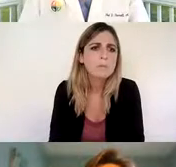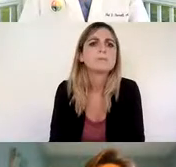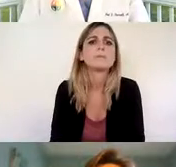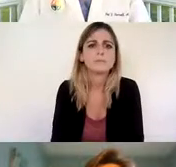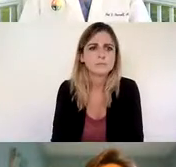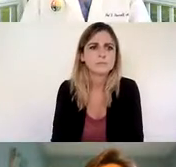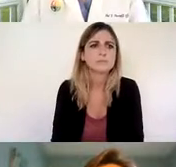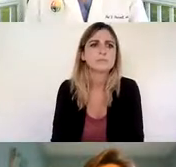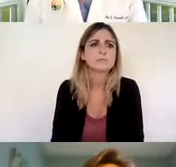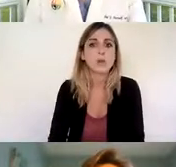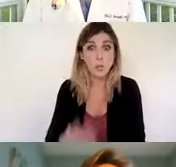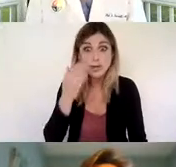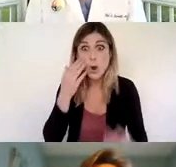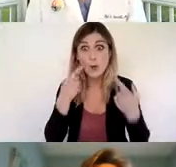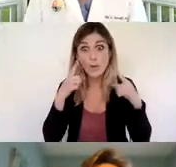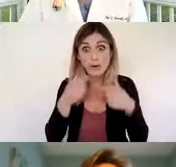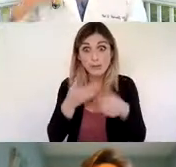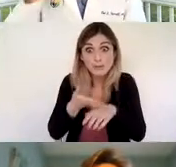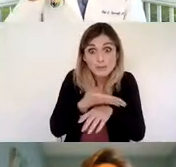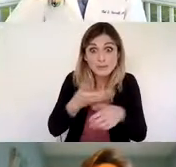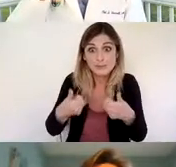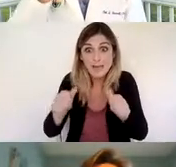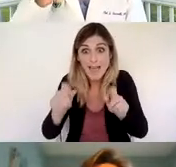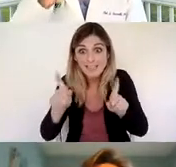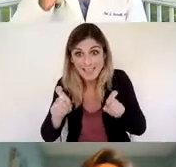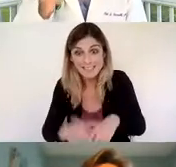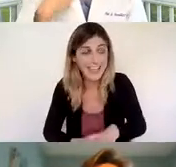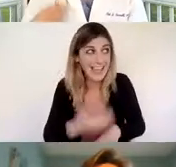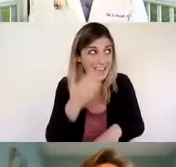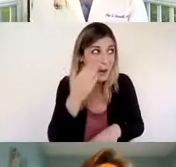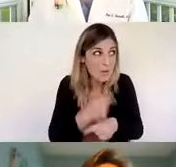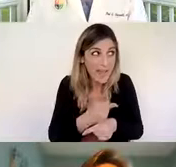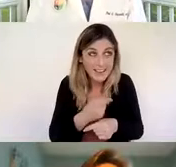All right. Well, we know it works because we did it before. I know it works.